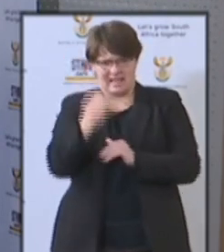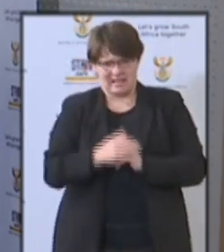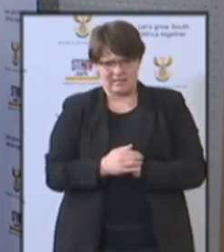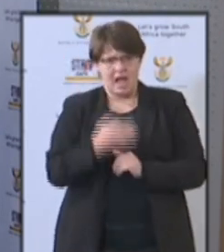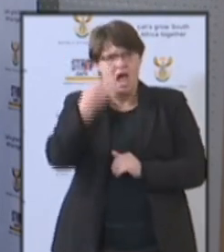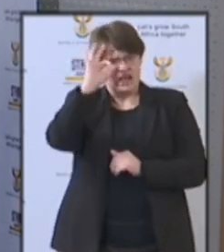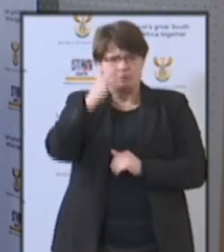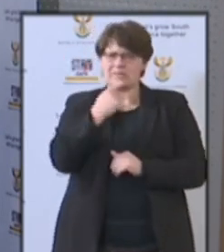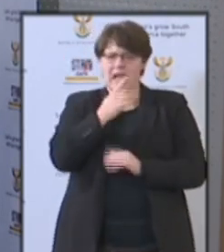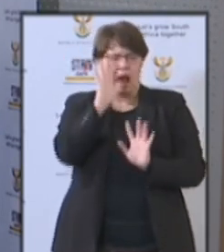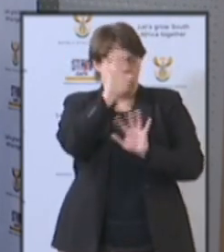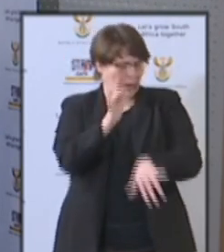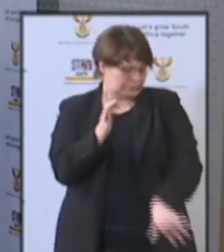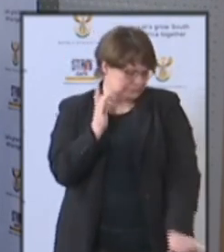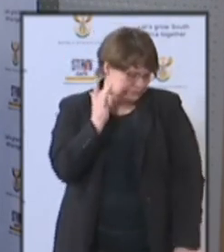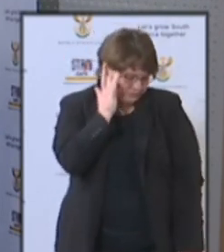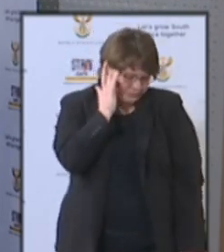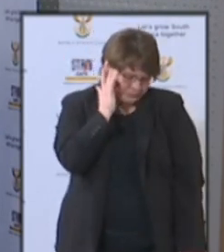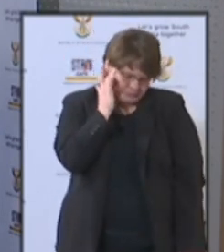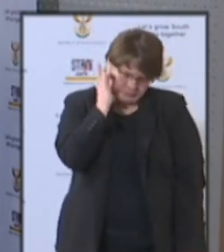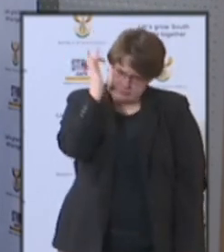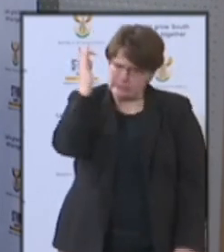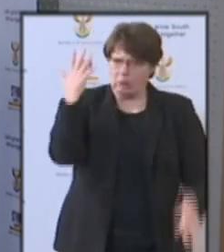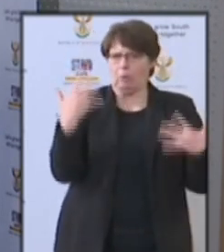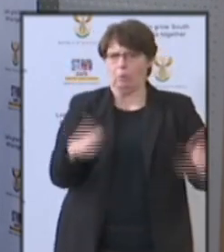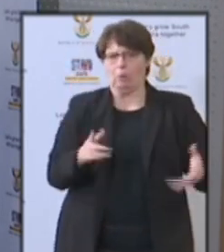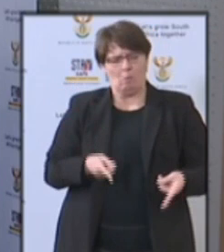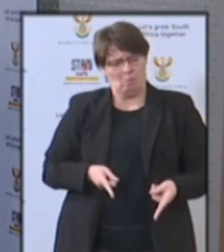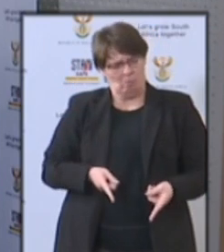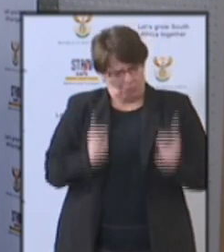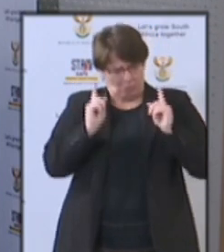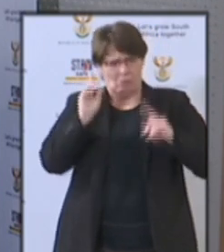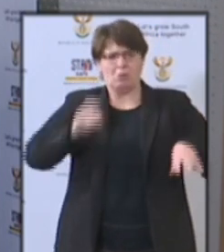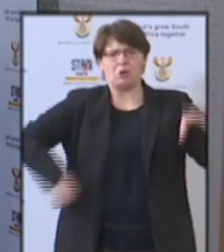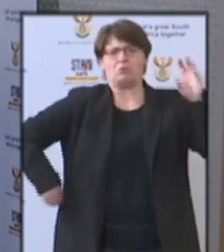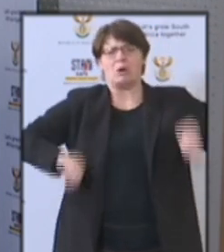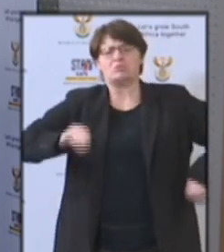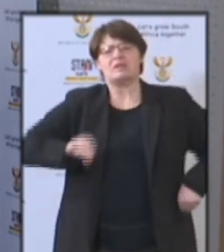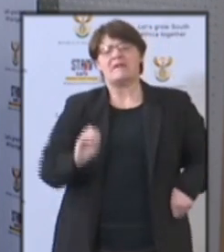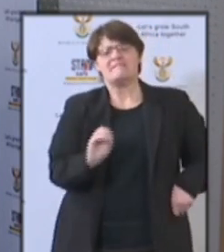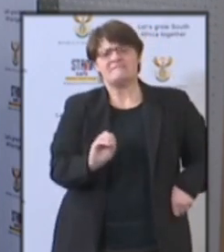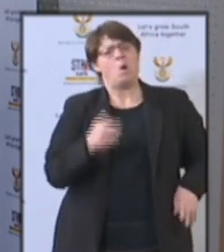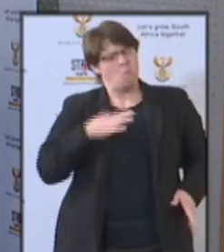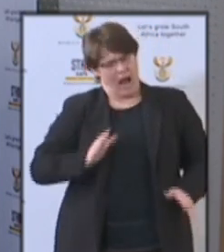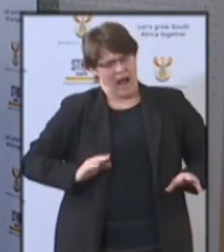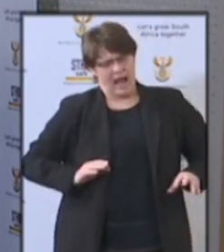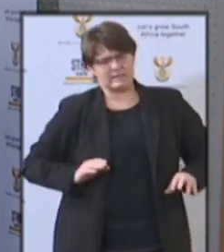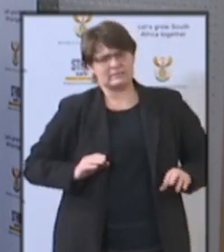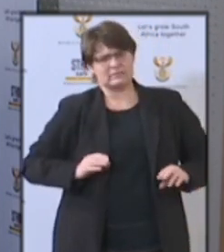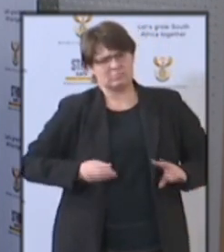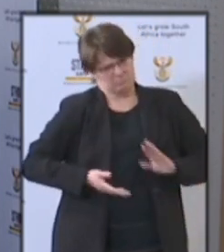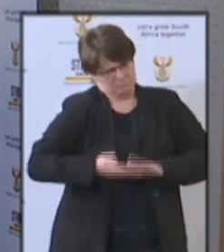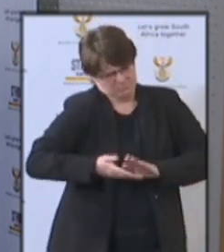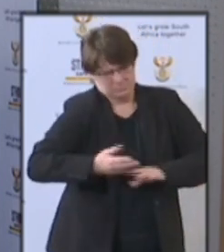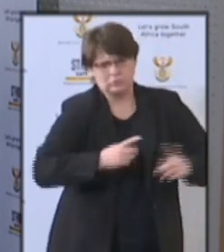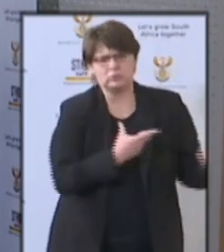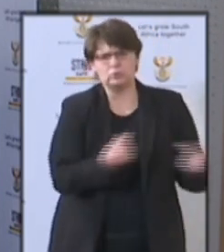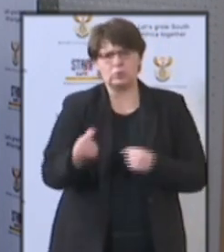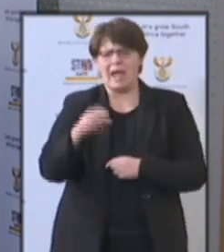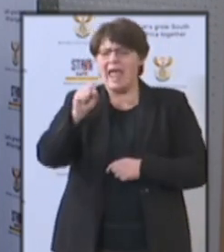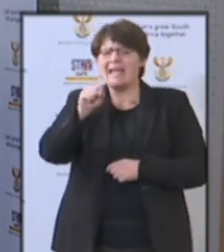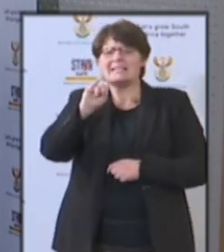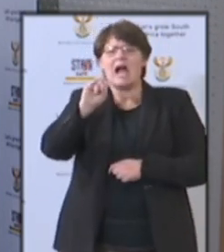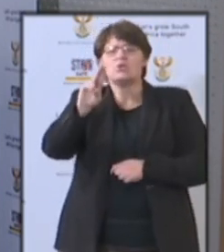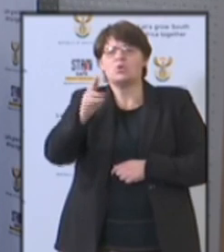that it is embarrassed, that there's corruption and that they want to act with speed. There is an SIU report